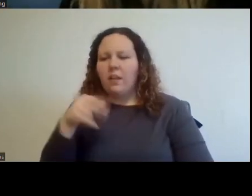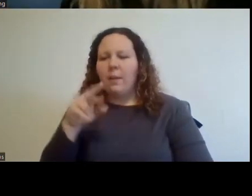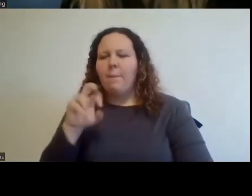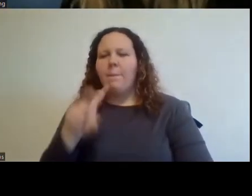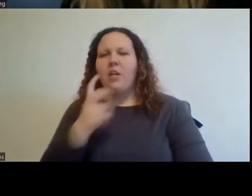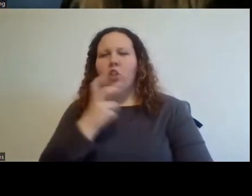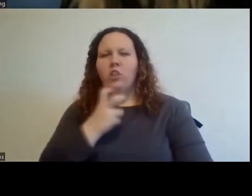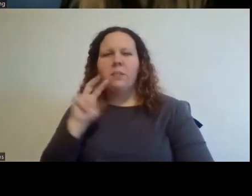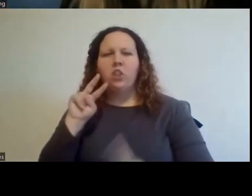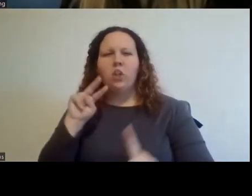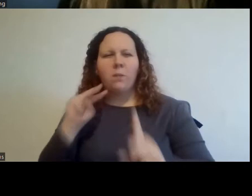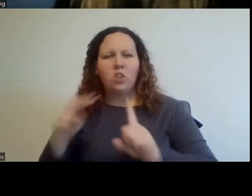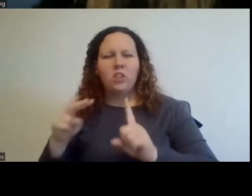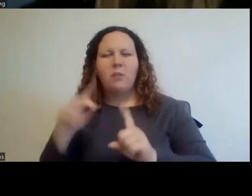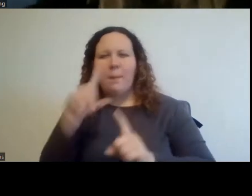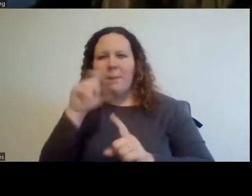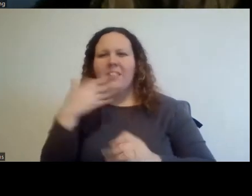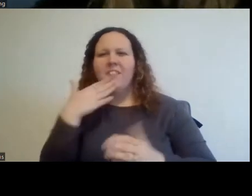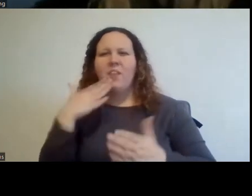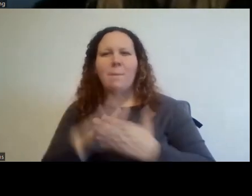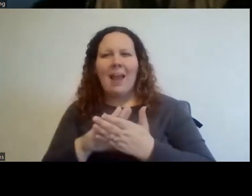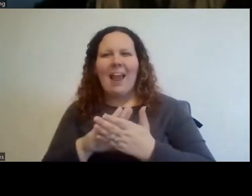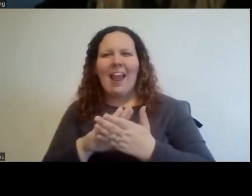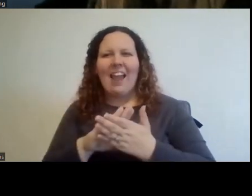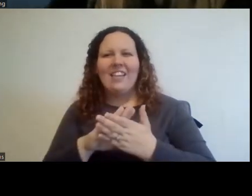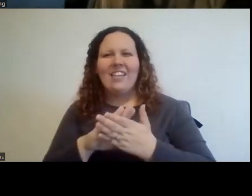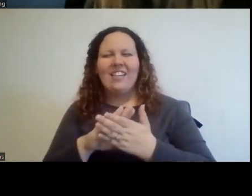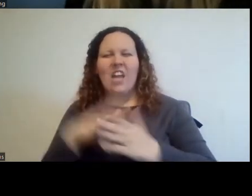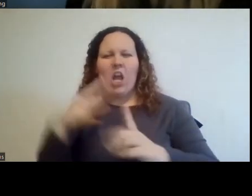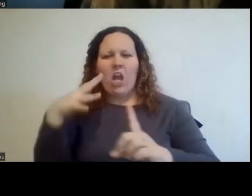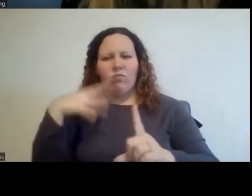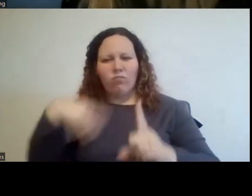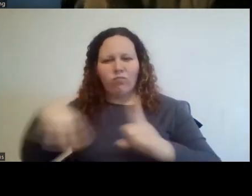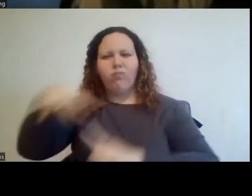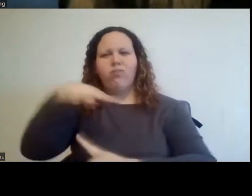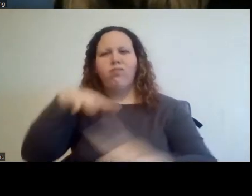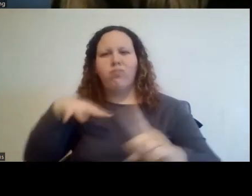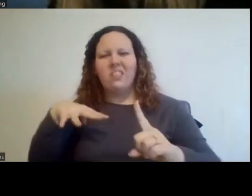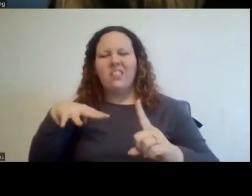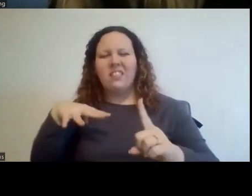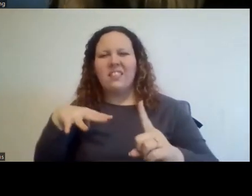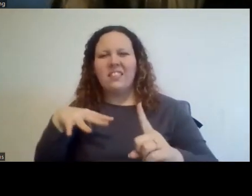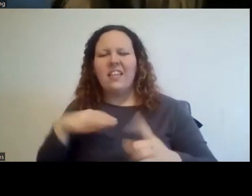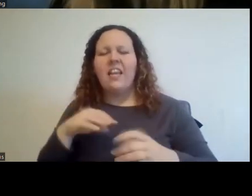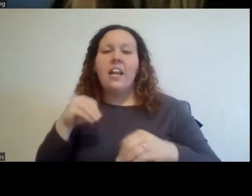bad acoustics, affects others too. Non-native English